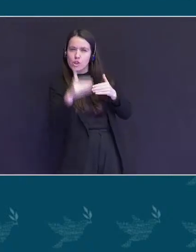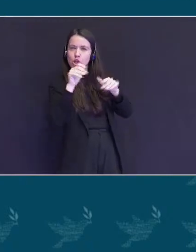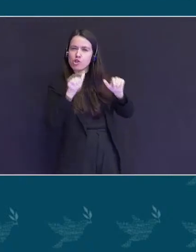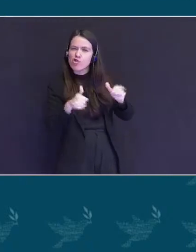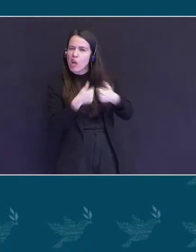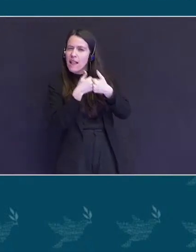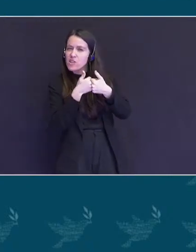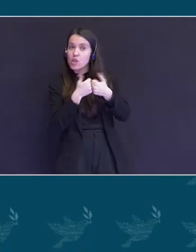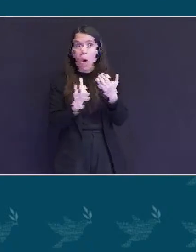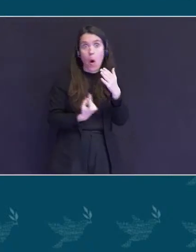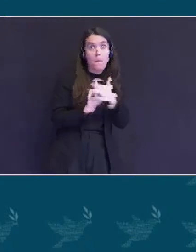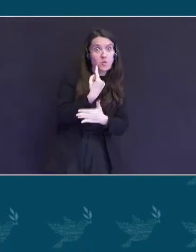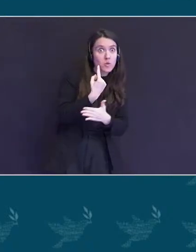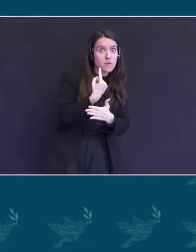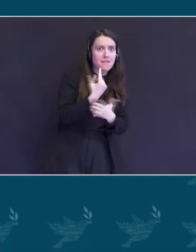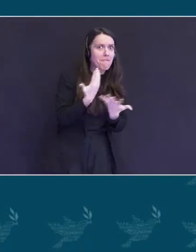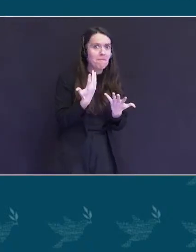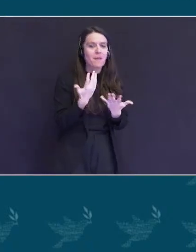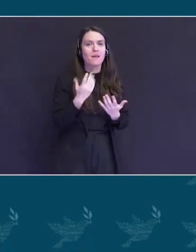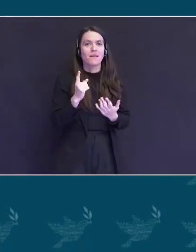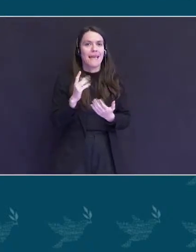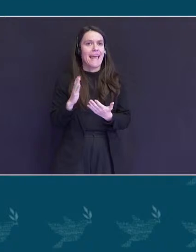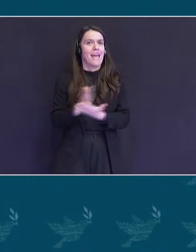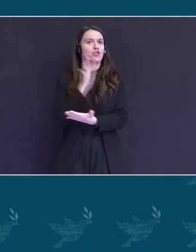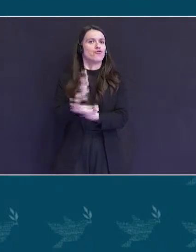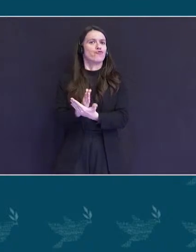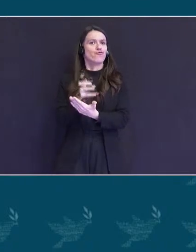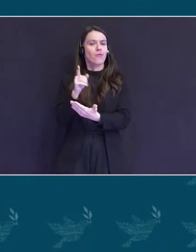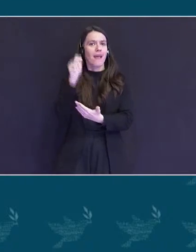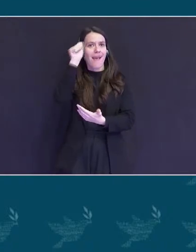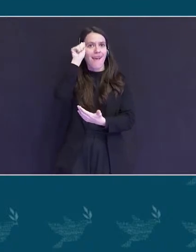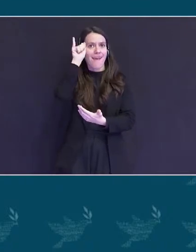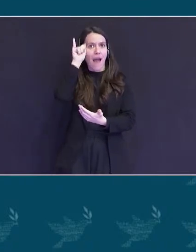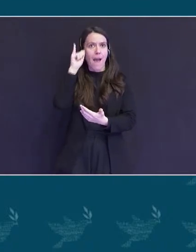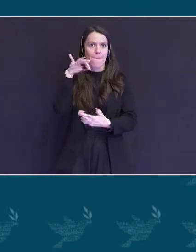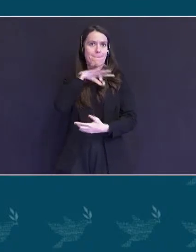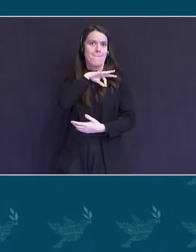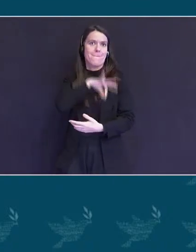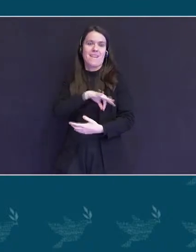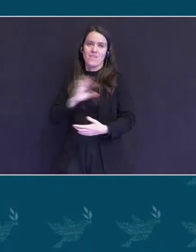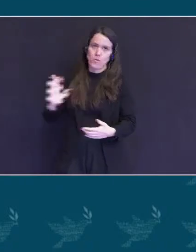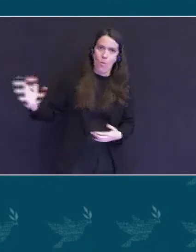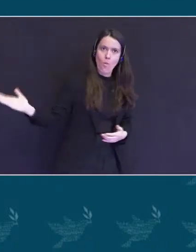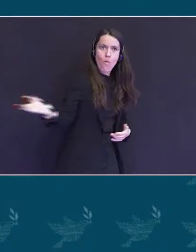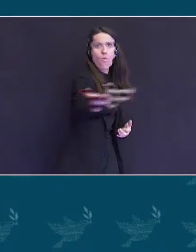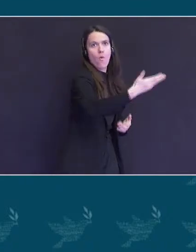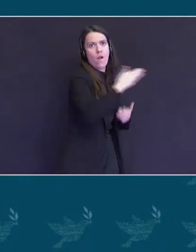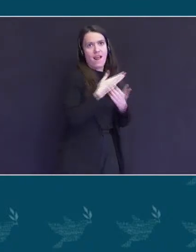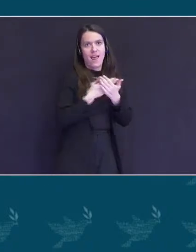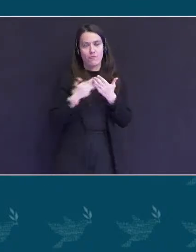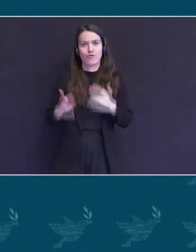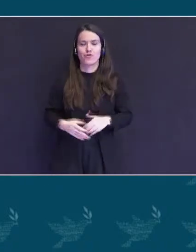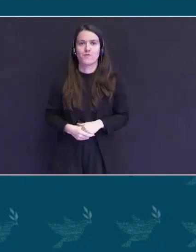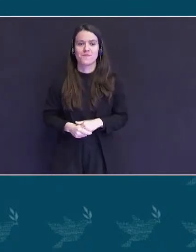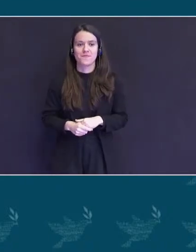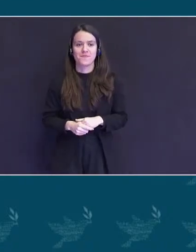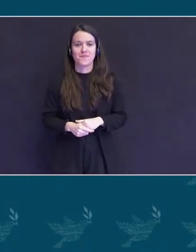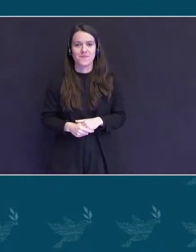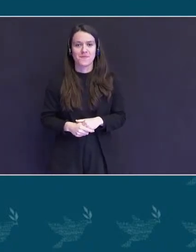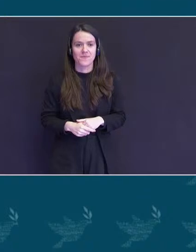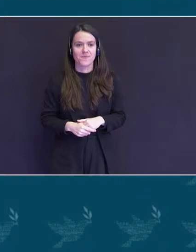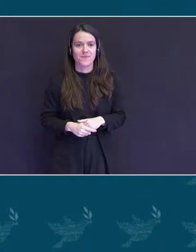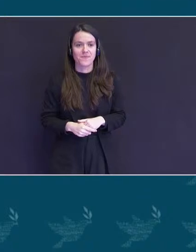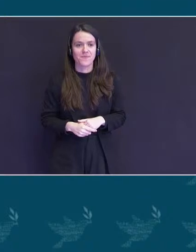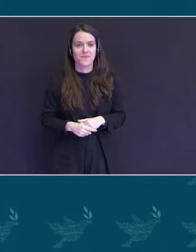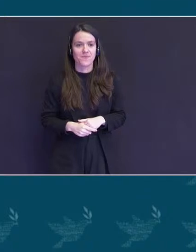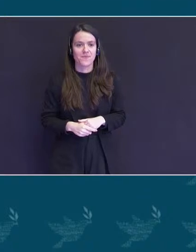opportunities in ensuring AI benefits all mother tongue languages? Additionally, how do